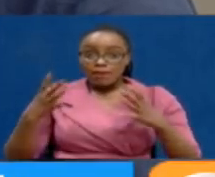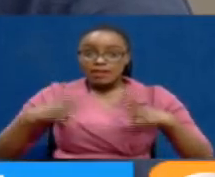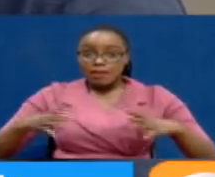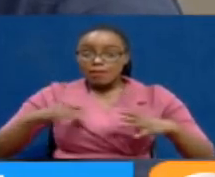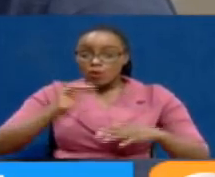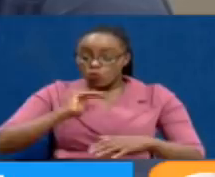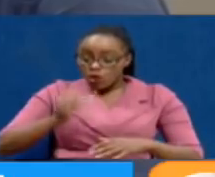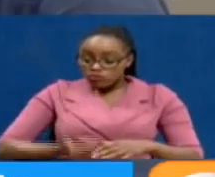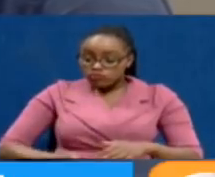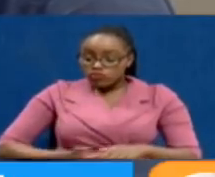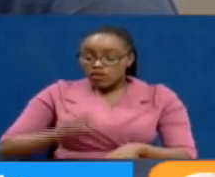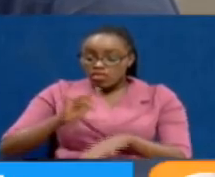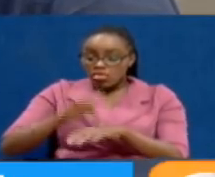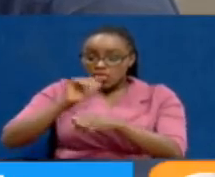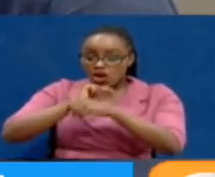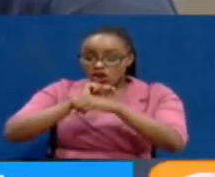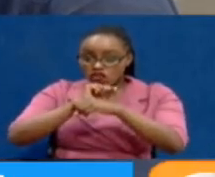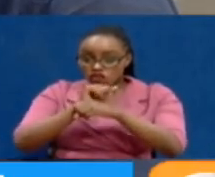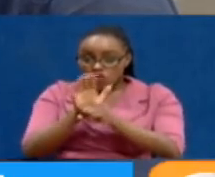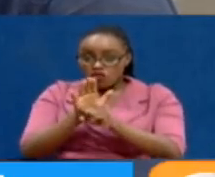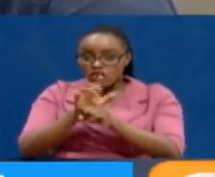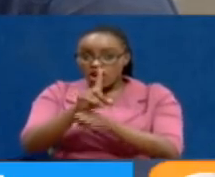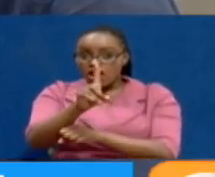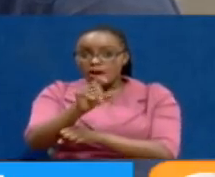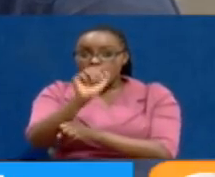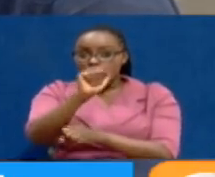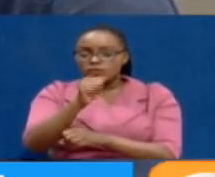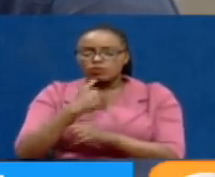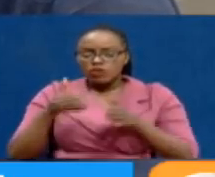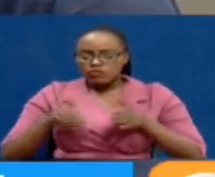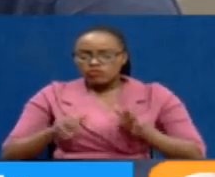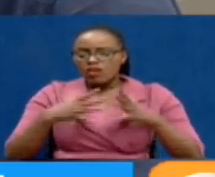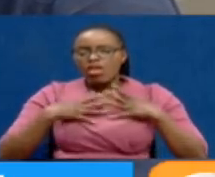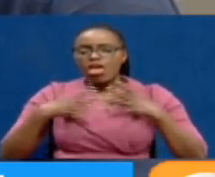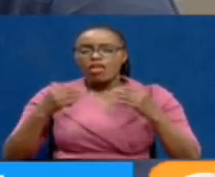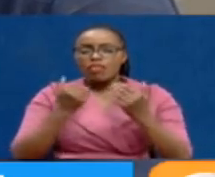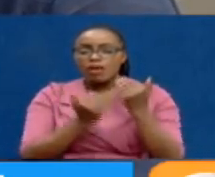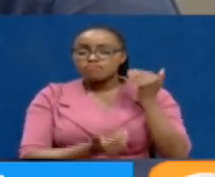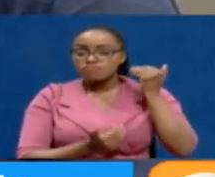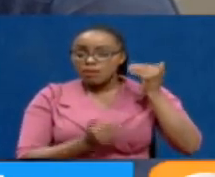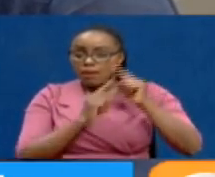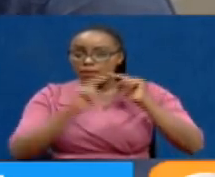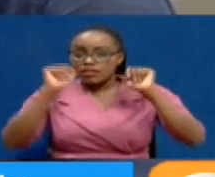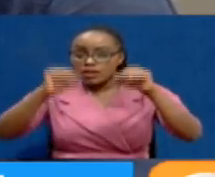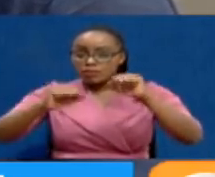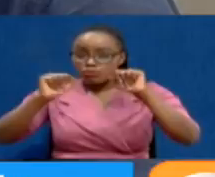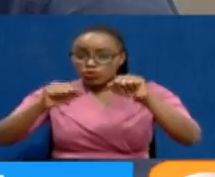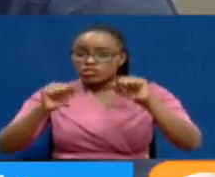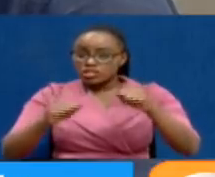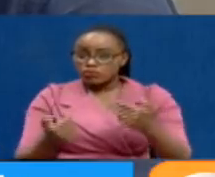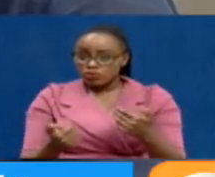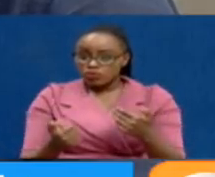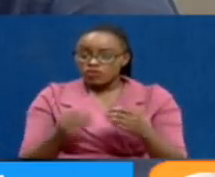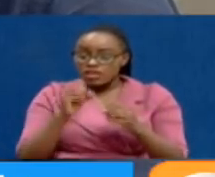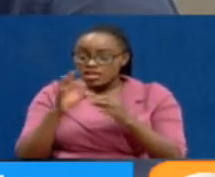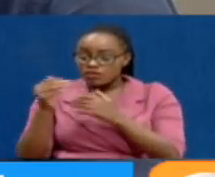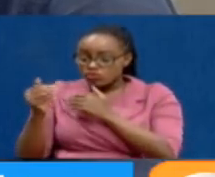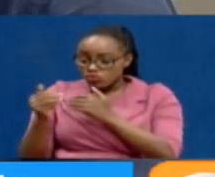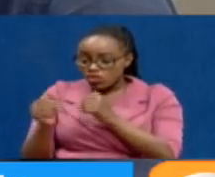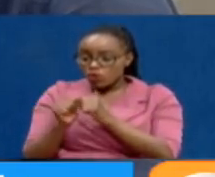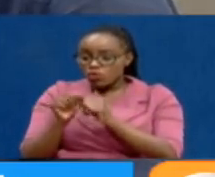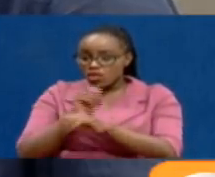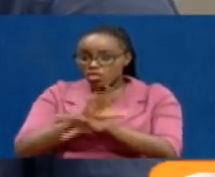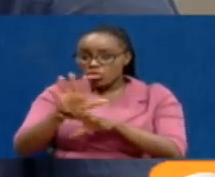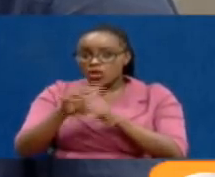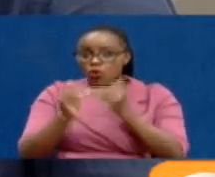are pregnant and get COVID-19 are able to go ahead and have healthy babies. Okay. But it's possible, of course, from close contact to transmit to the